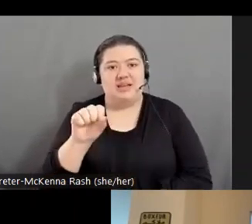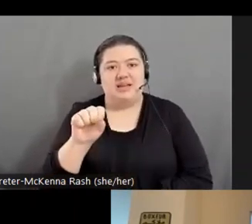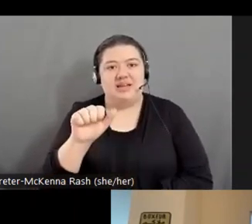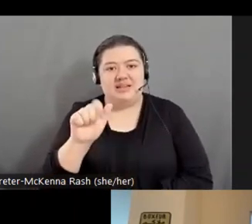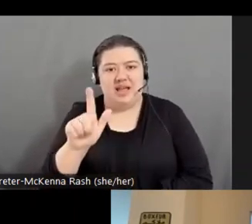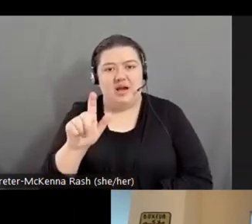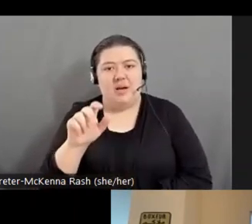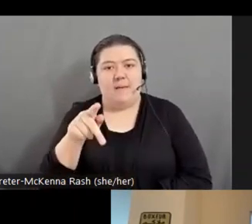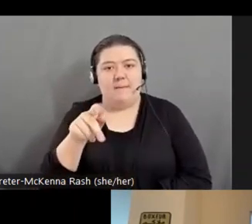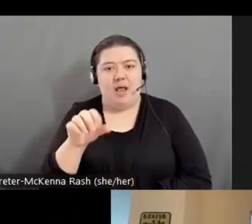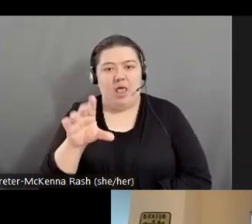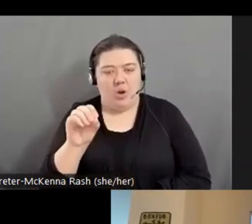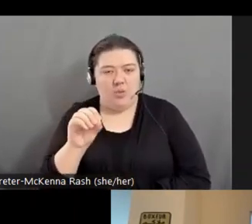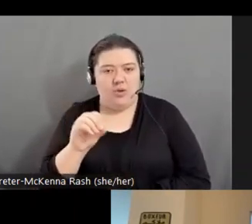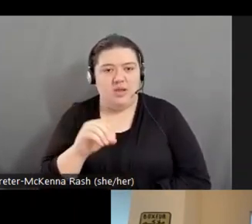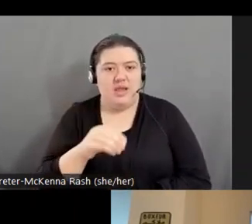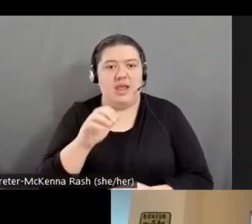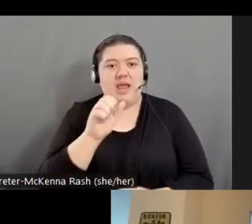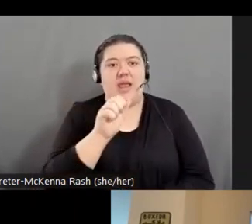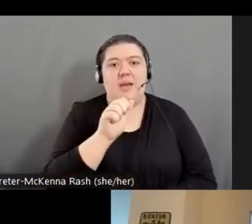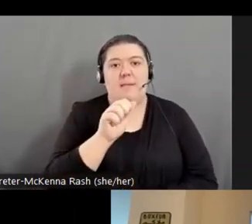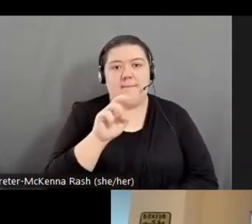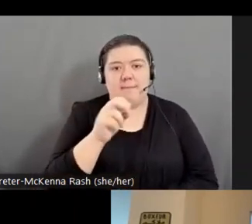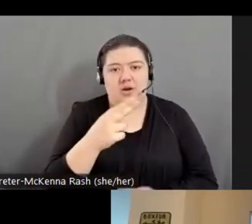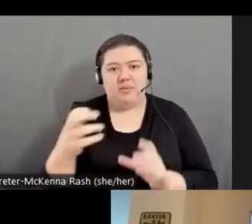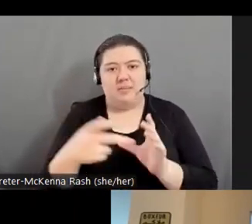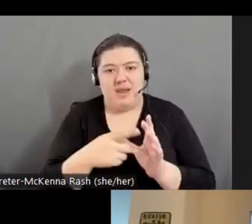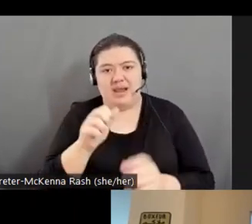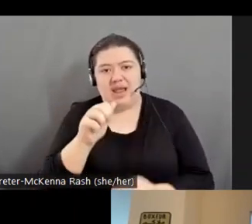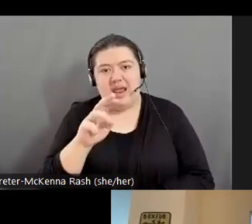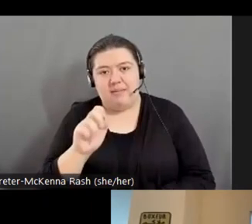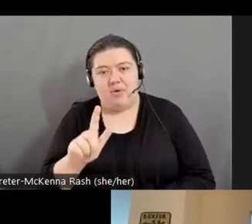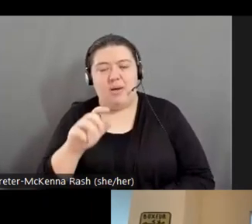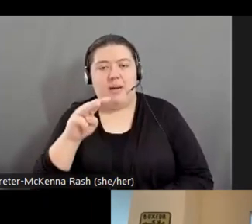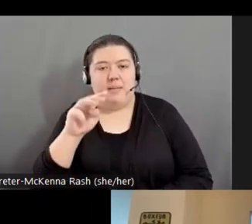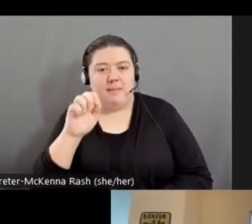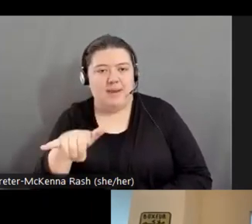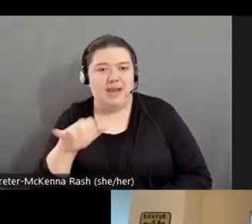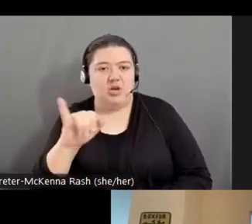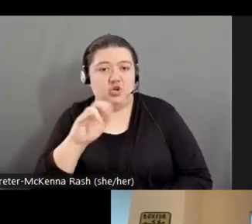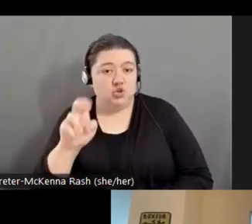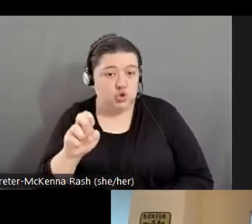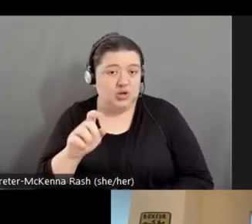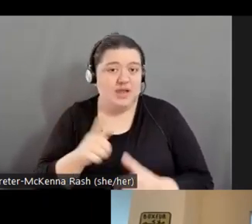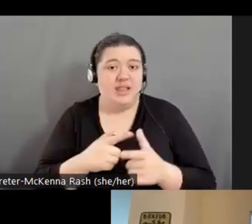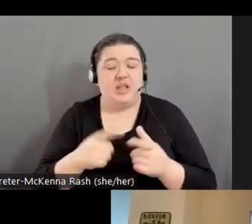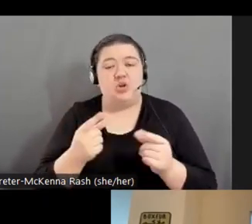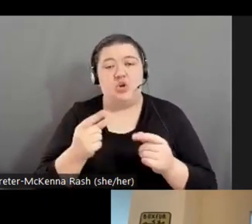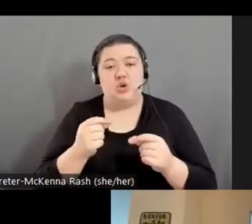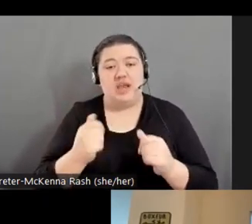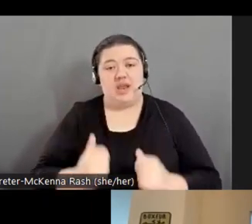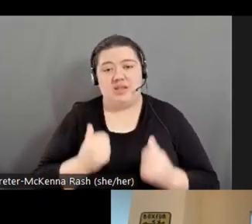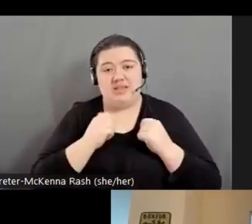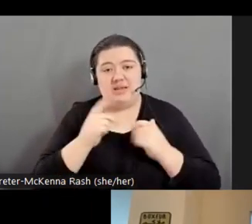going to be back. April, May, June, they're going to be on vacation and working on doing a residency program in